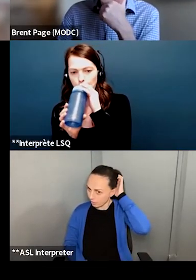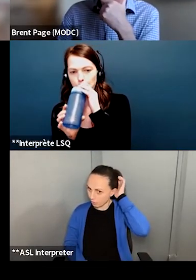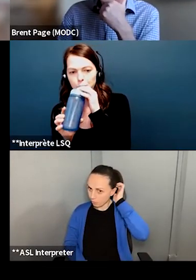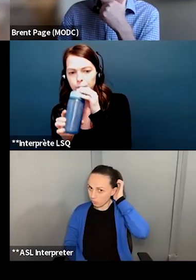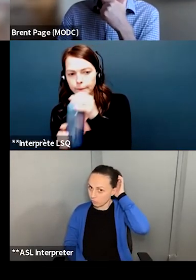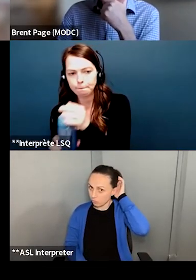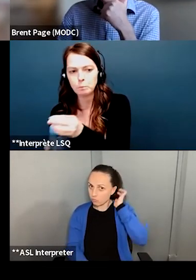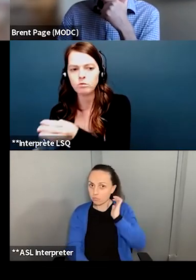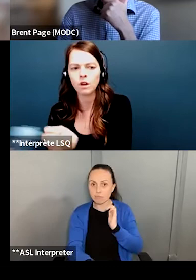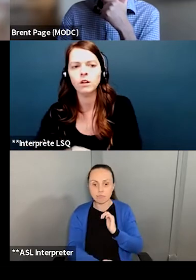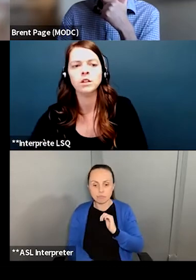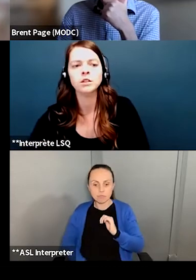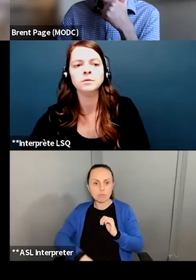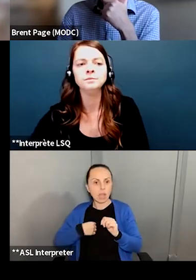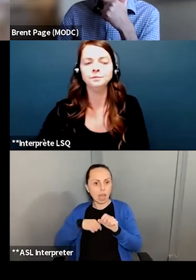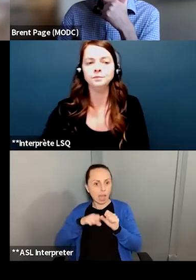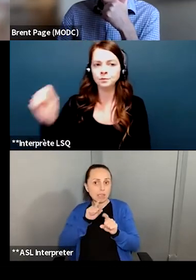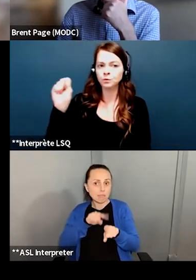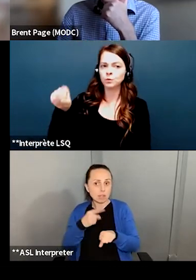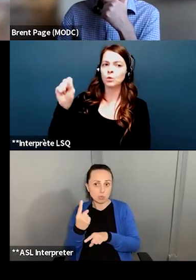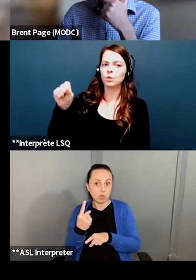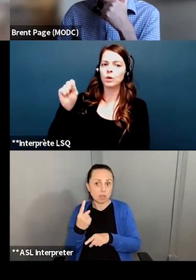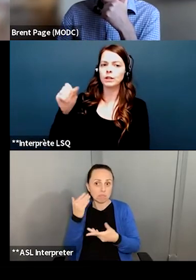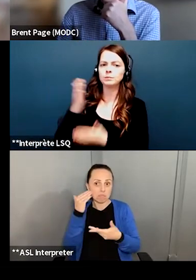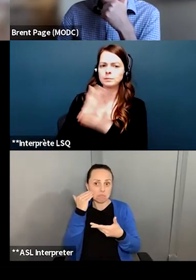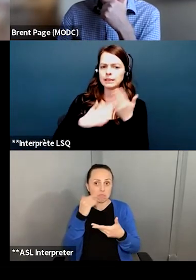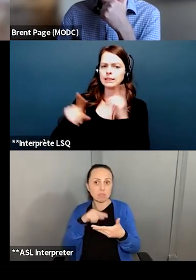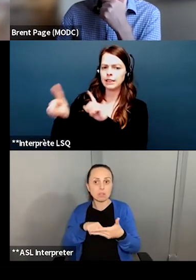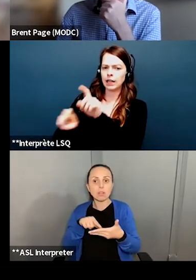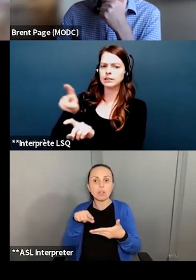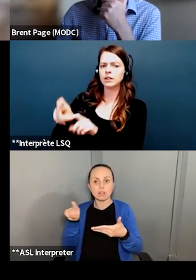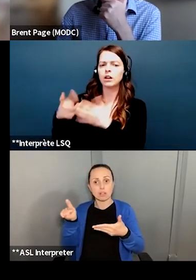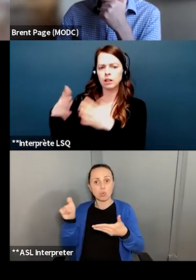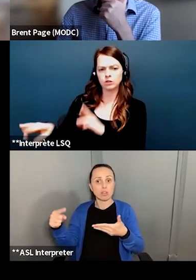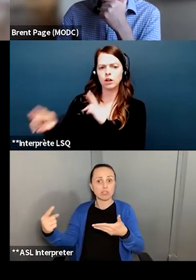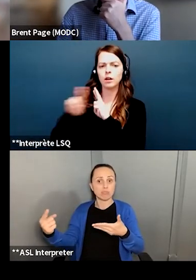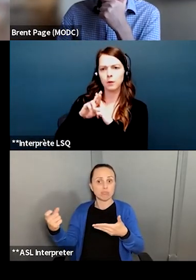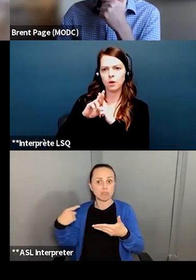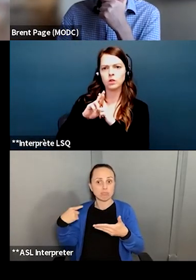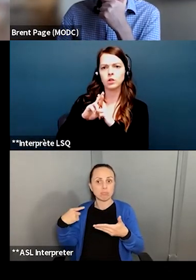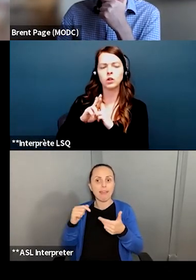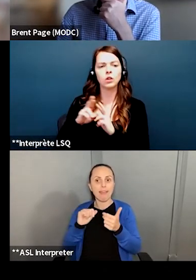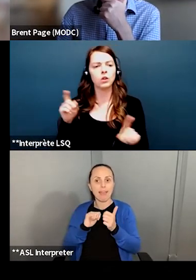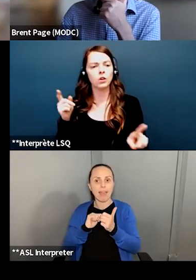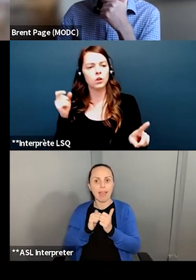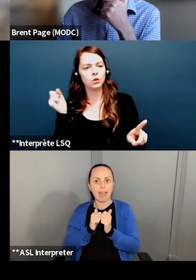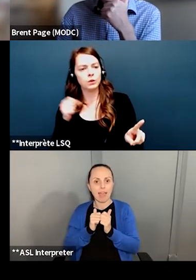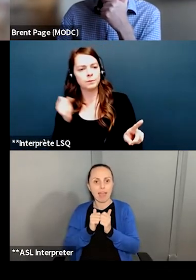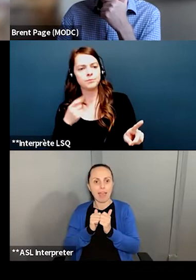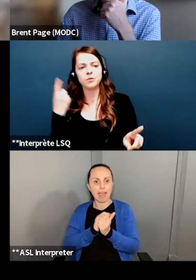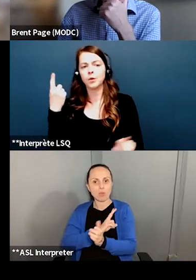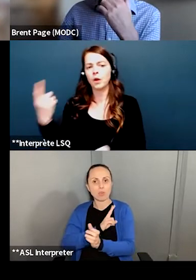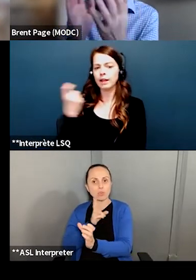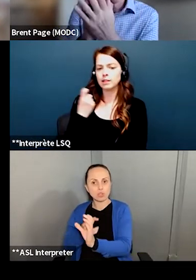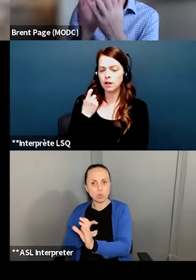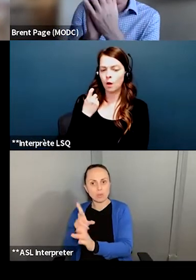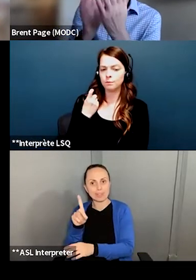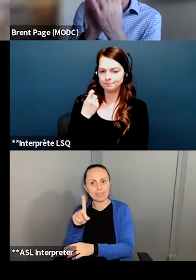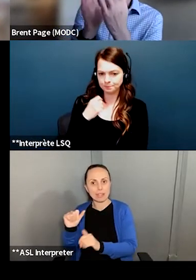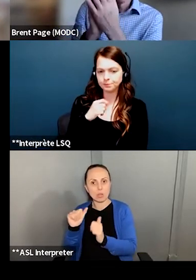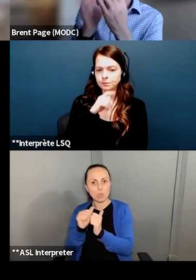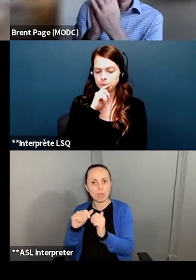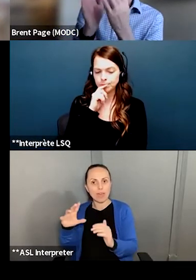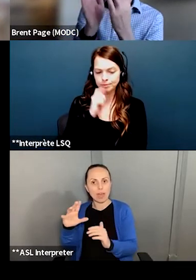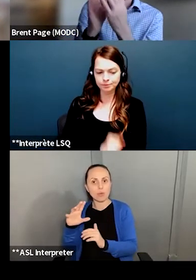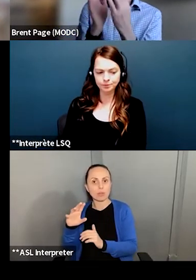I can answer one of the questions that came up. So one of the questions that came up is, how do we join the Disability Without